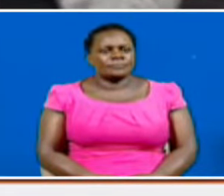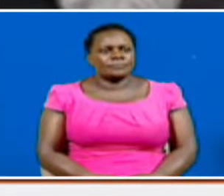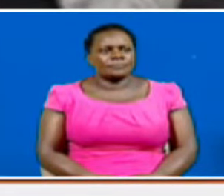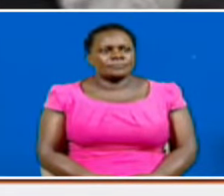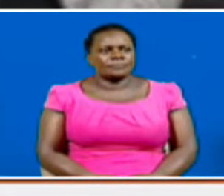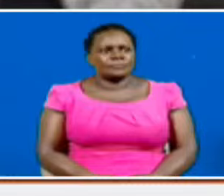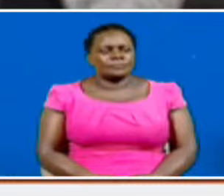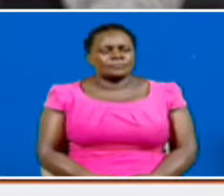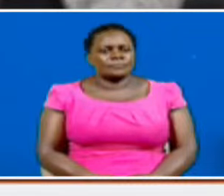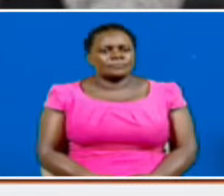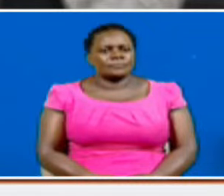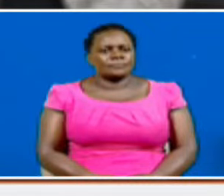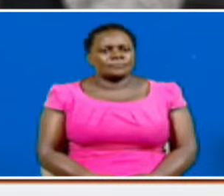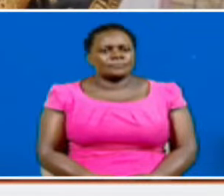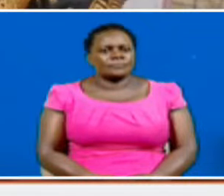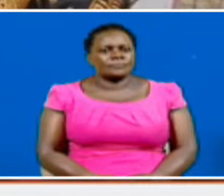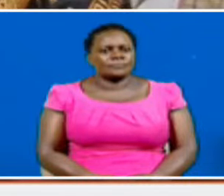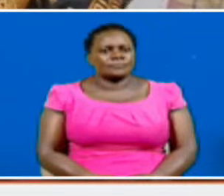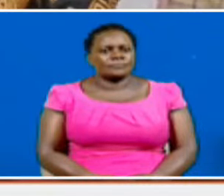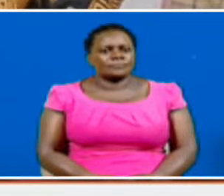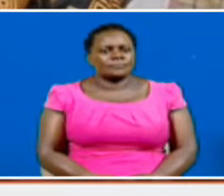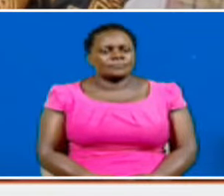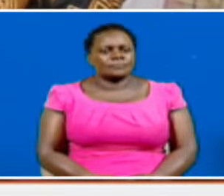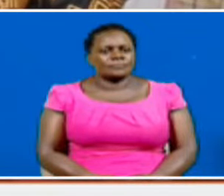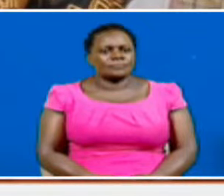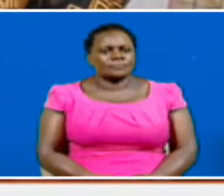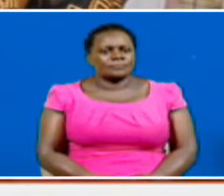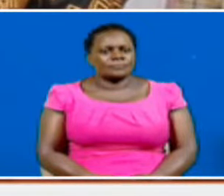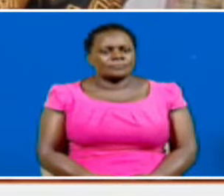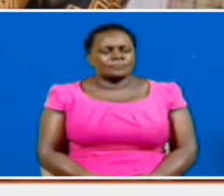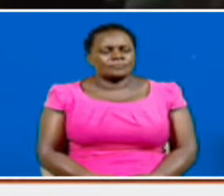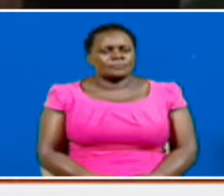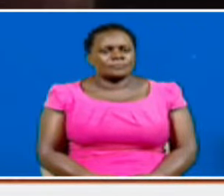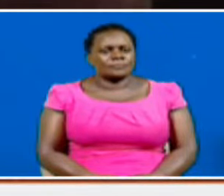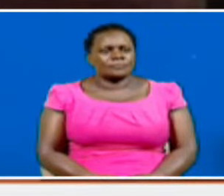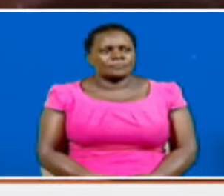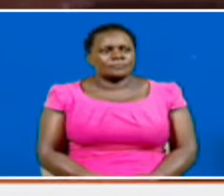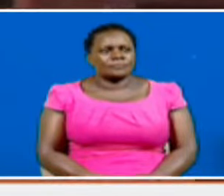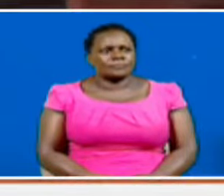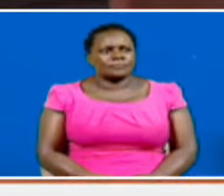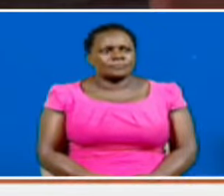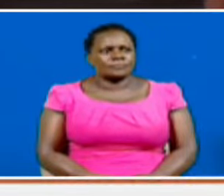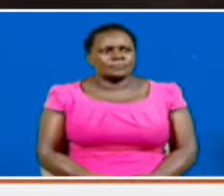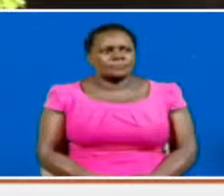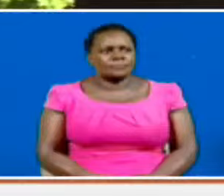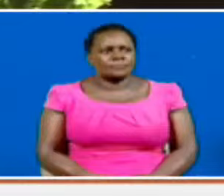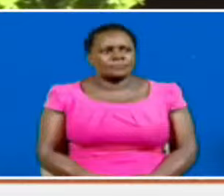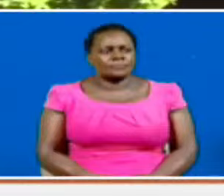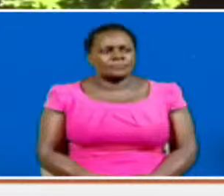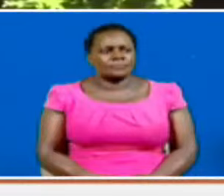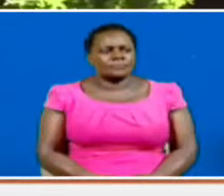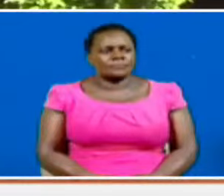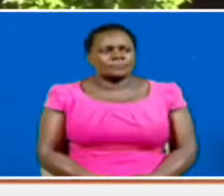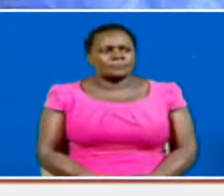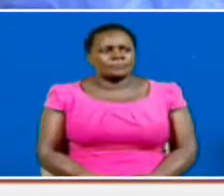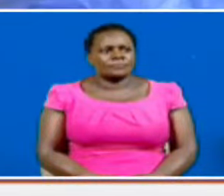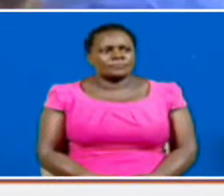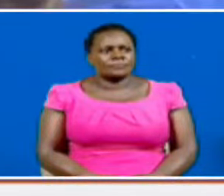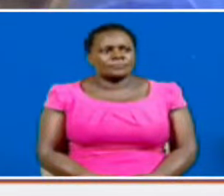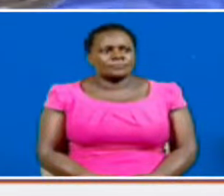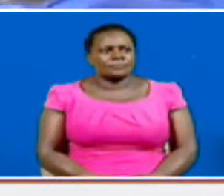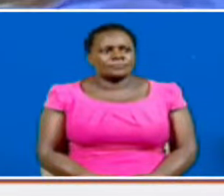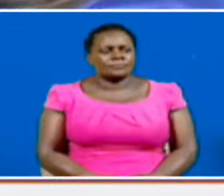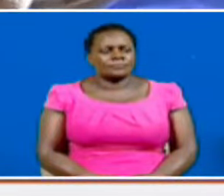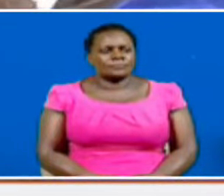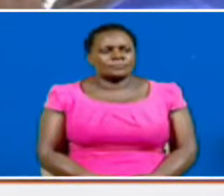of manufacturers and distributors involved in the production and sale of fake fertilizers in the country. Their call for legal